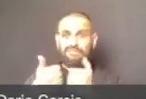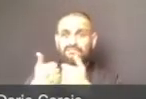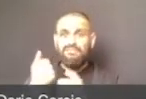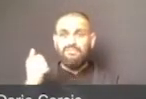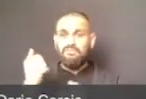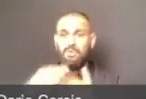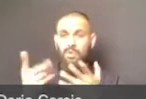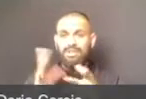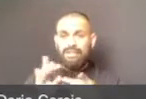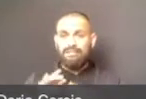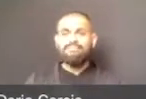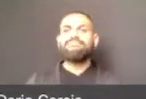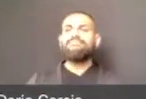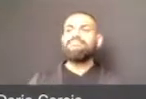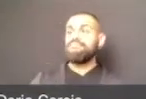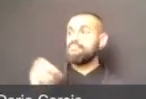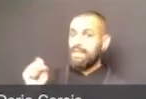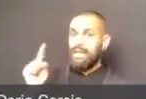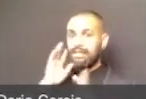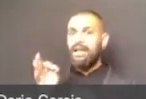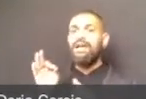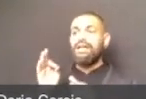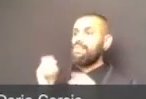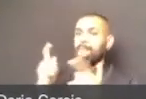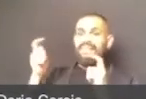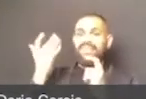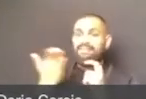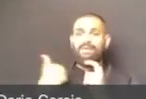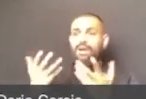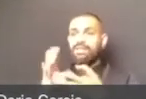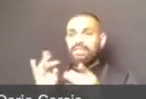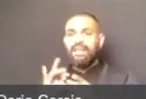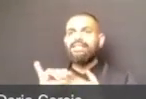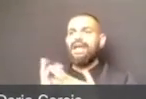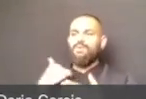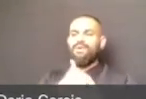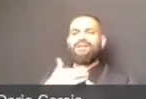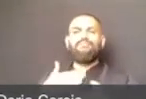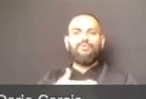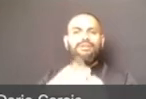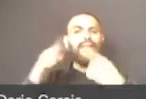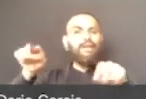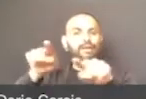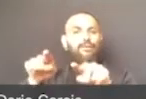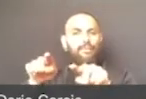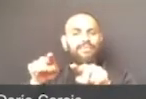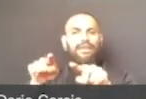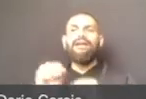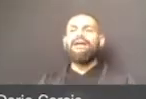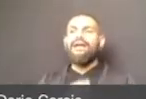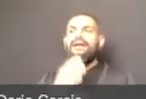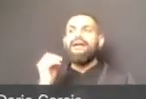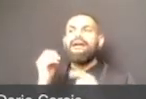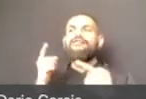thing I want to say is we appreciate you. And again, in the time when we can all